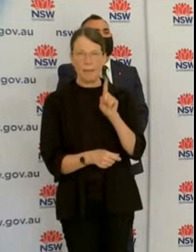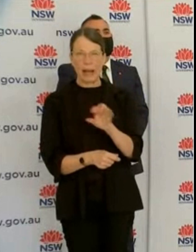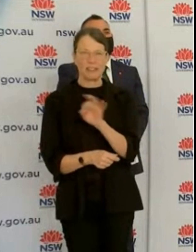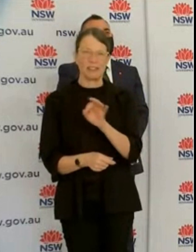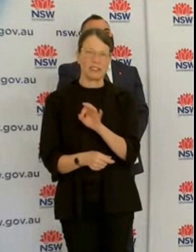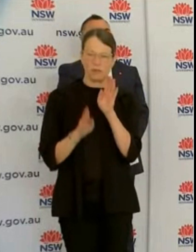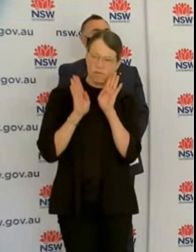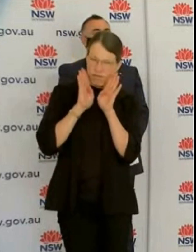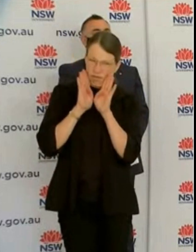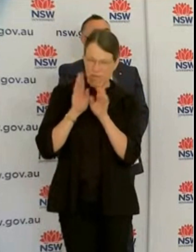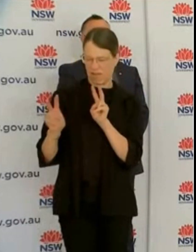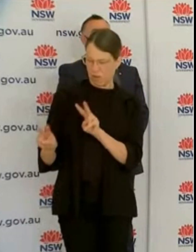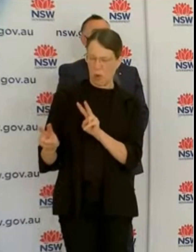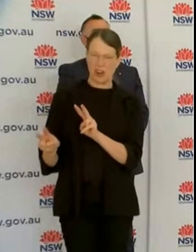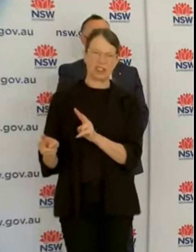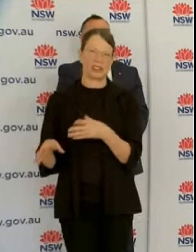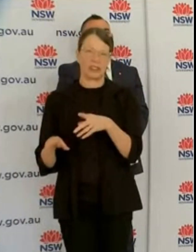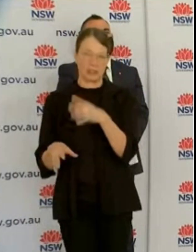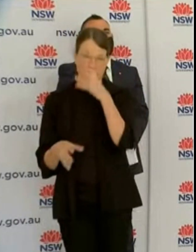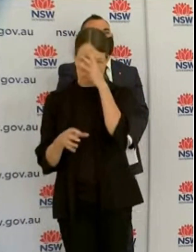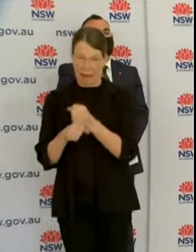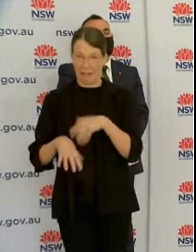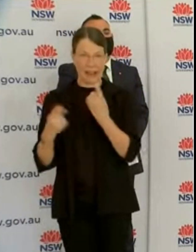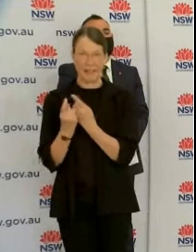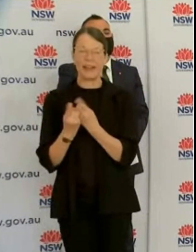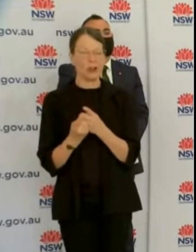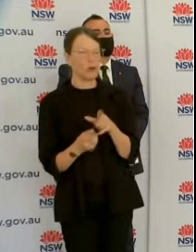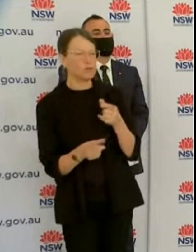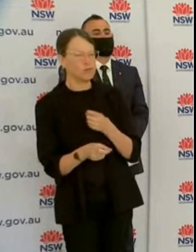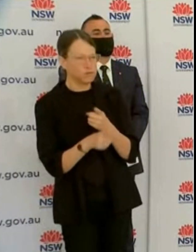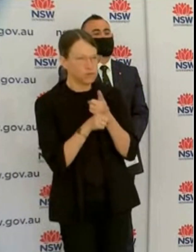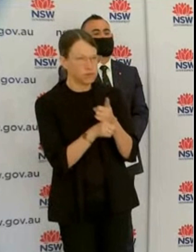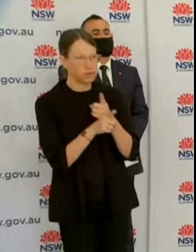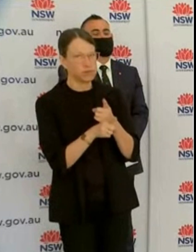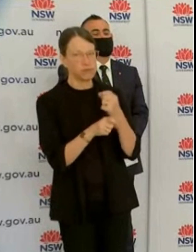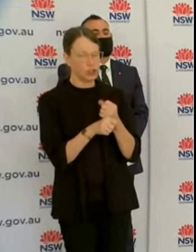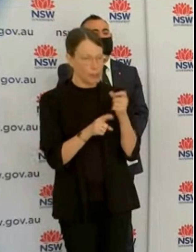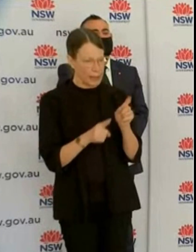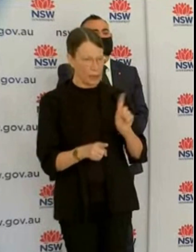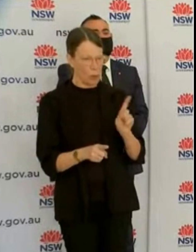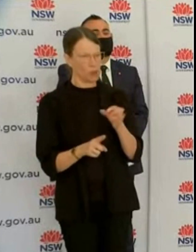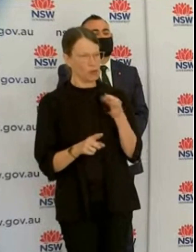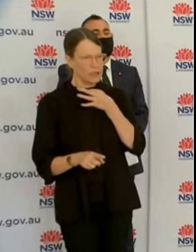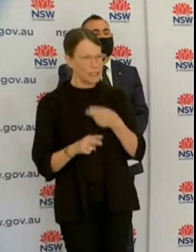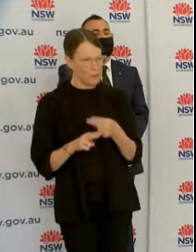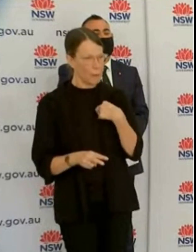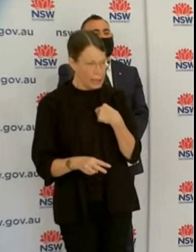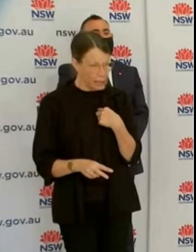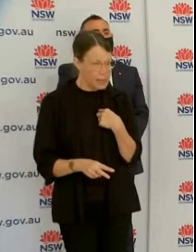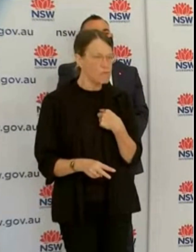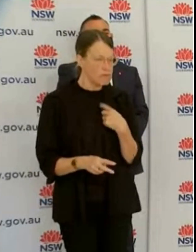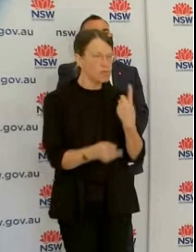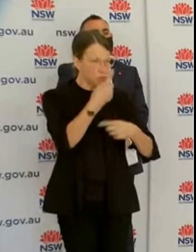are. But on the main, we've just said whatever vaccine is available, assess your own health risks and get vaccinated. And the people of the state